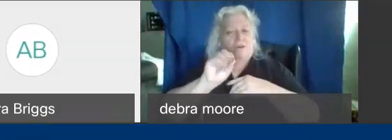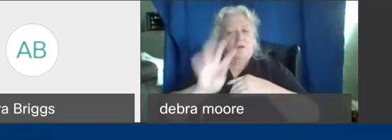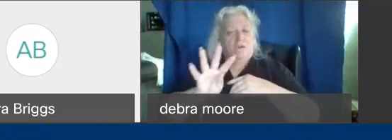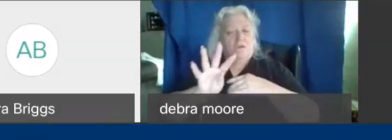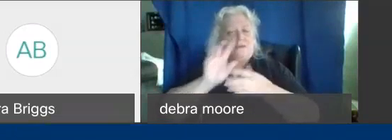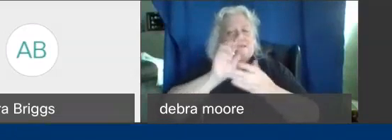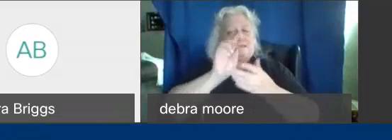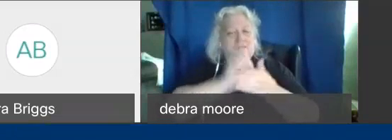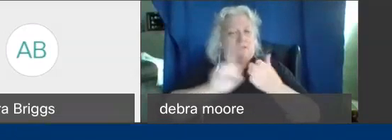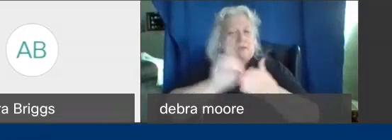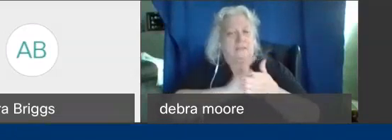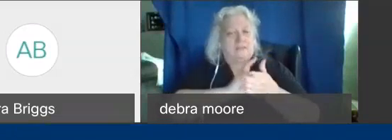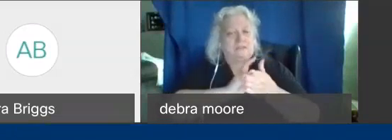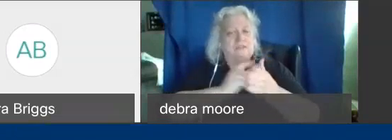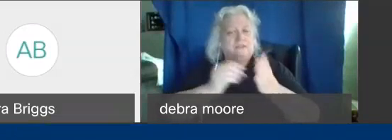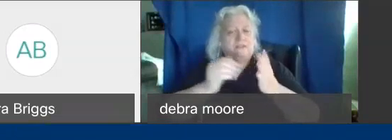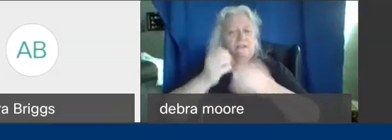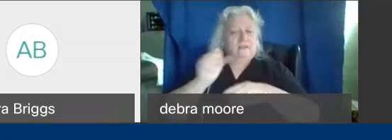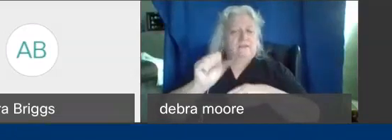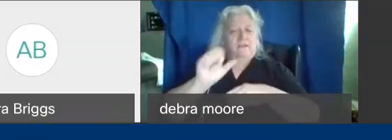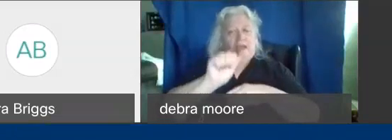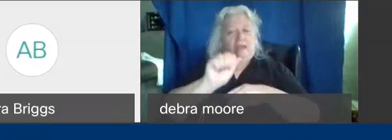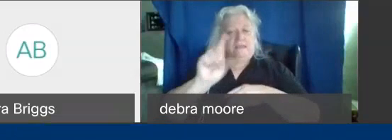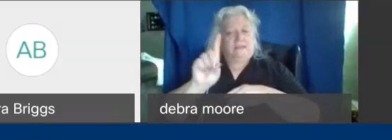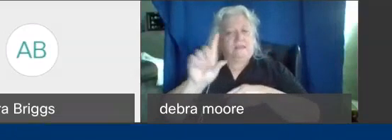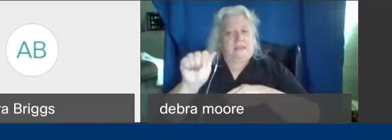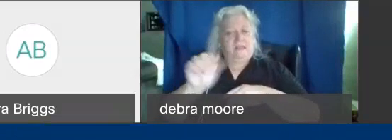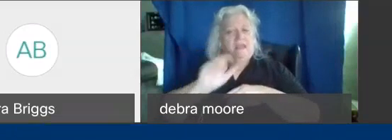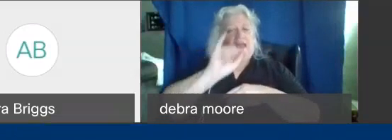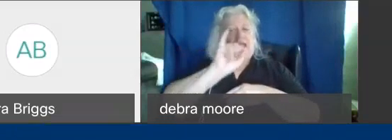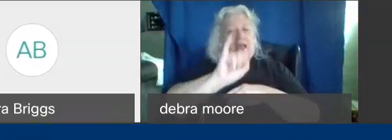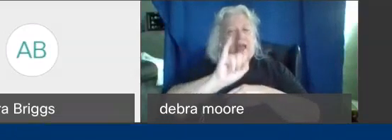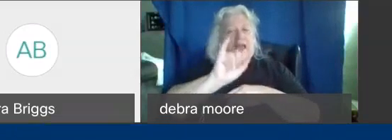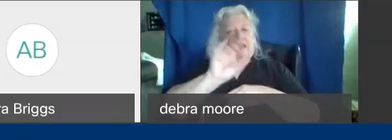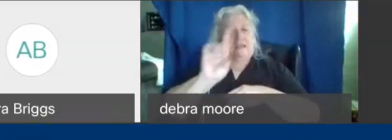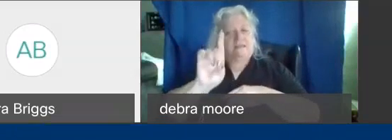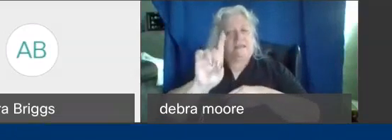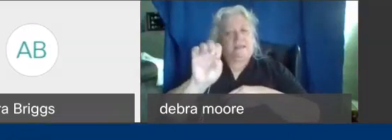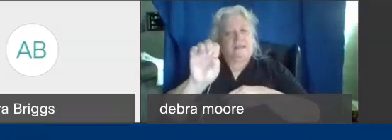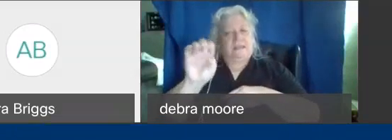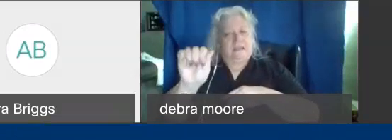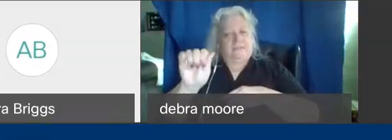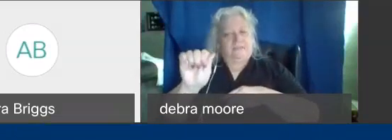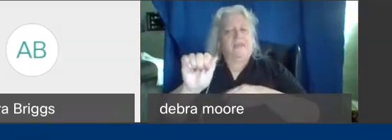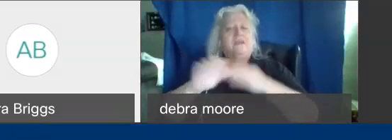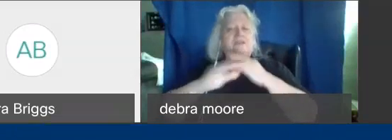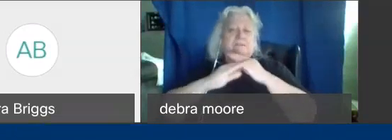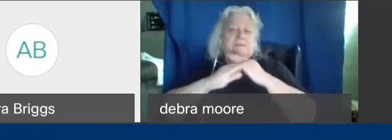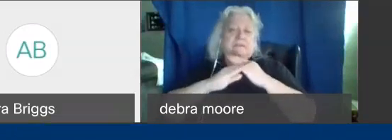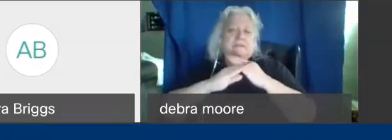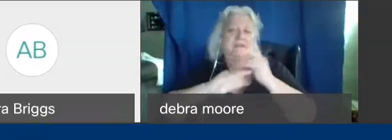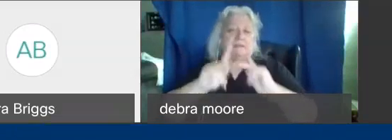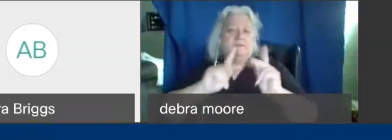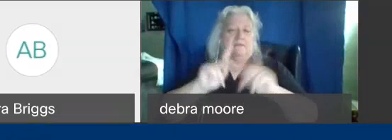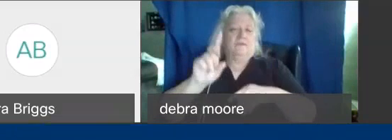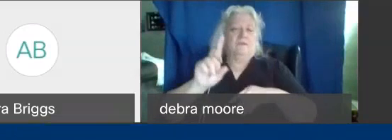against people with disabilities and works with ADA and IDEA to protect children and adults with disabilities from exclusion